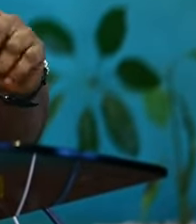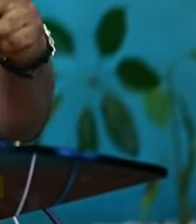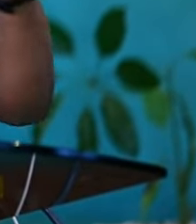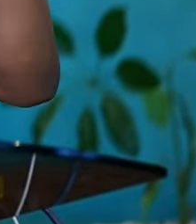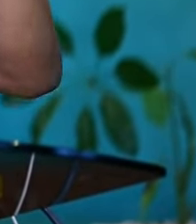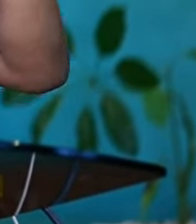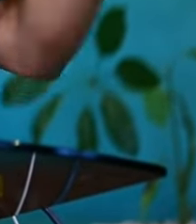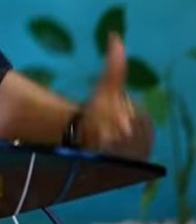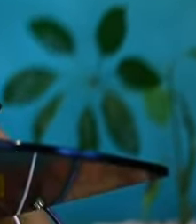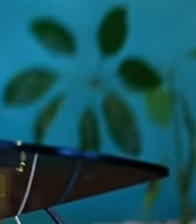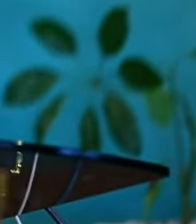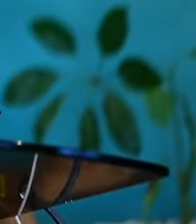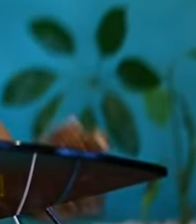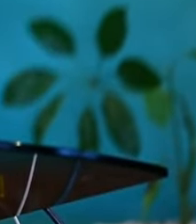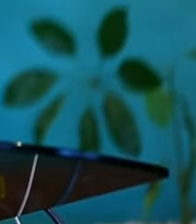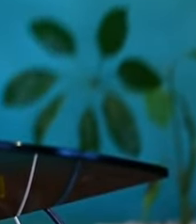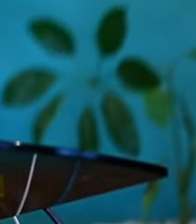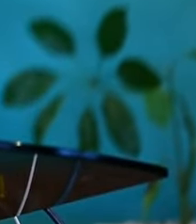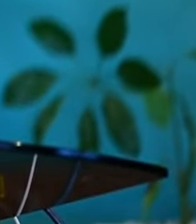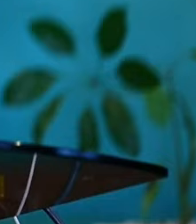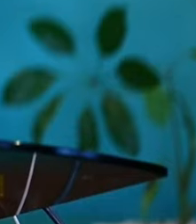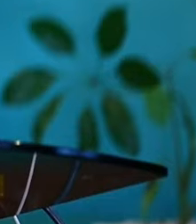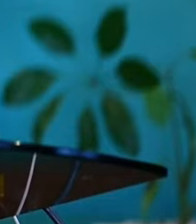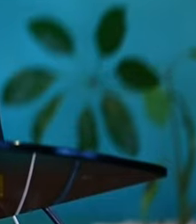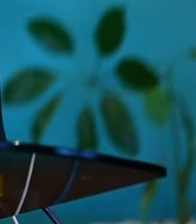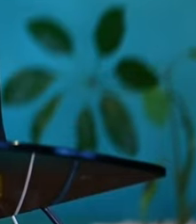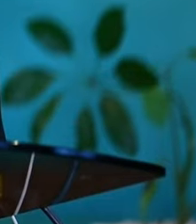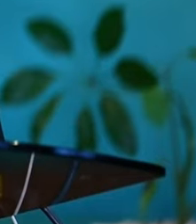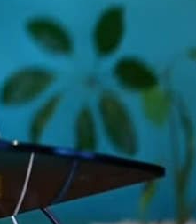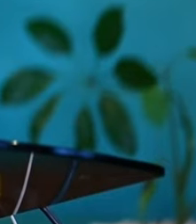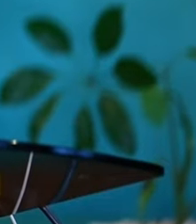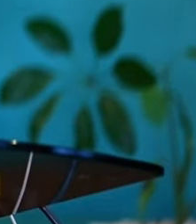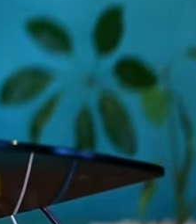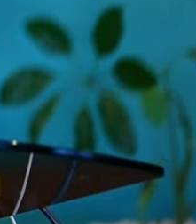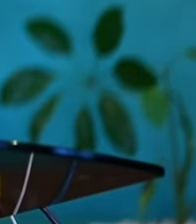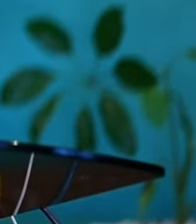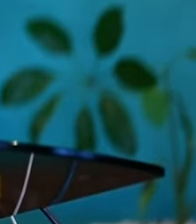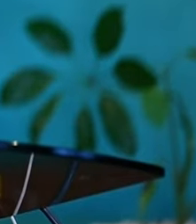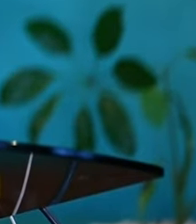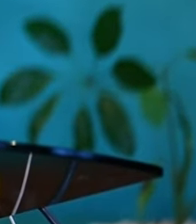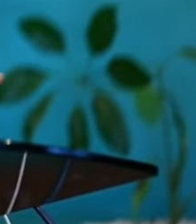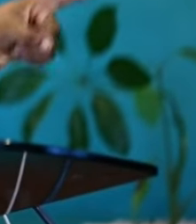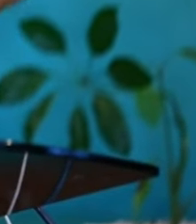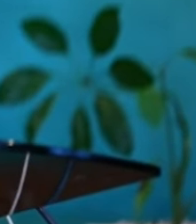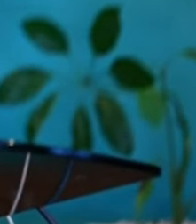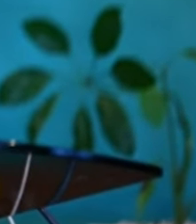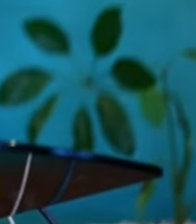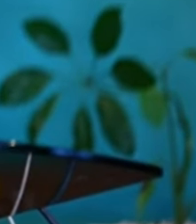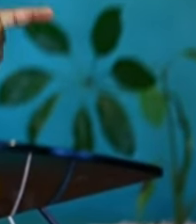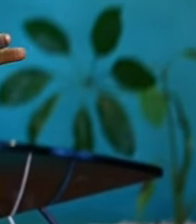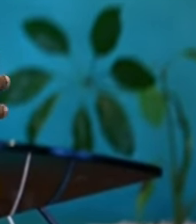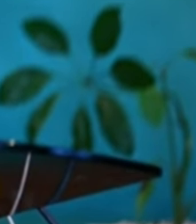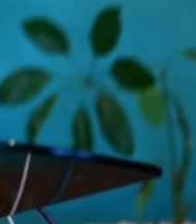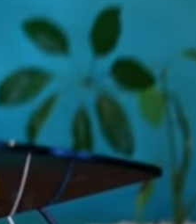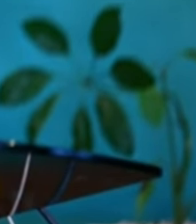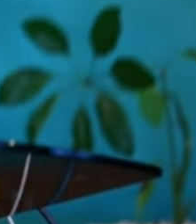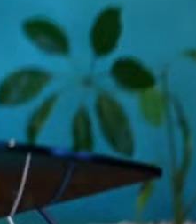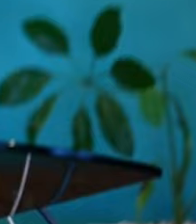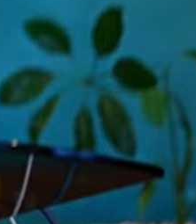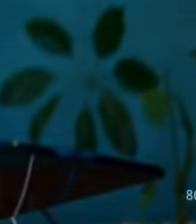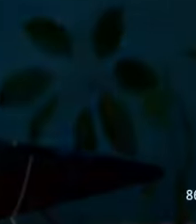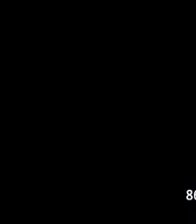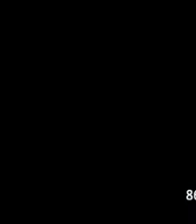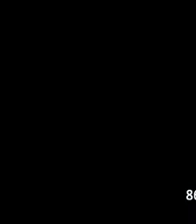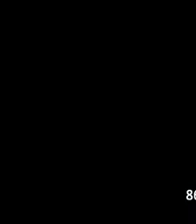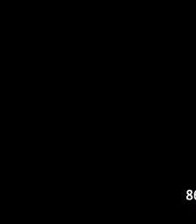minimal that it cannot take us far. Allow me to say it differently. God cannot help us